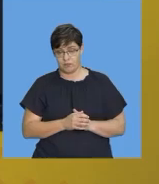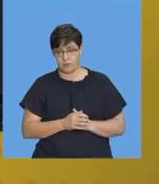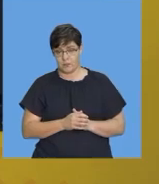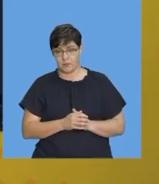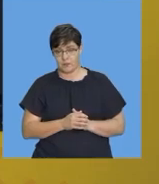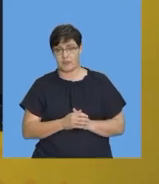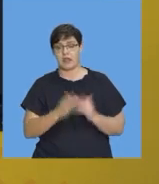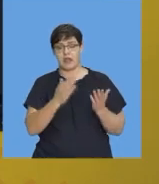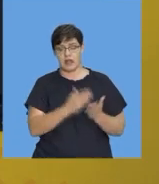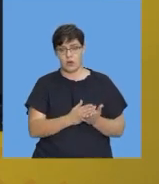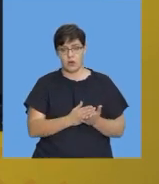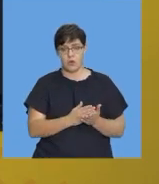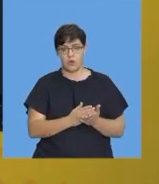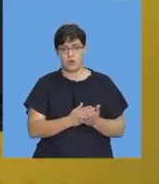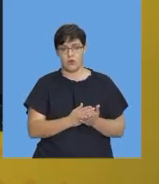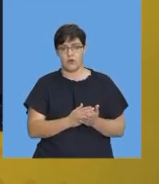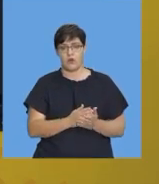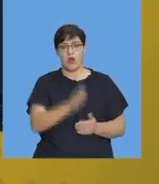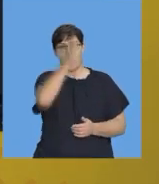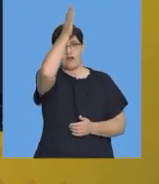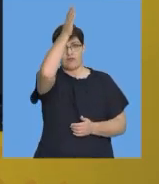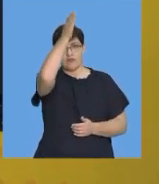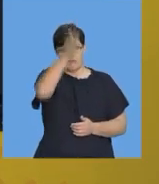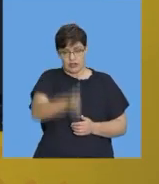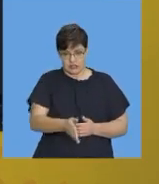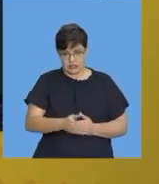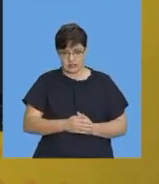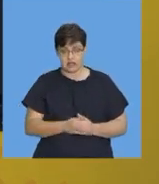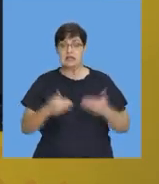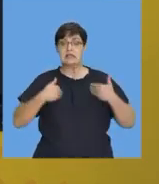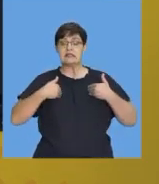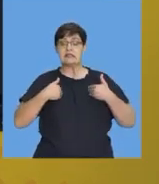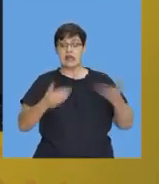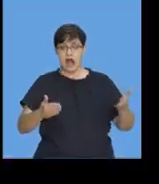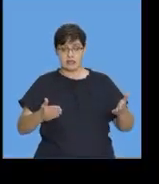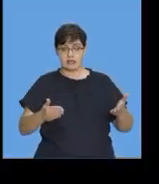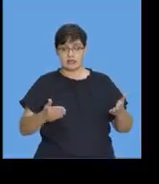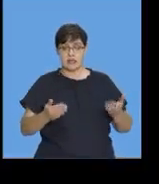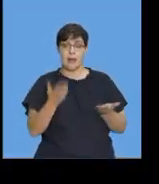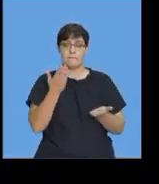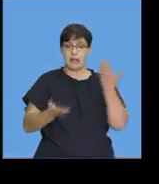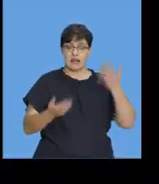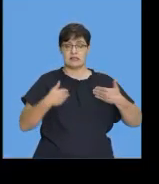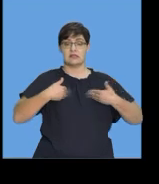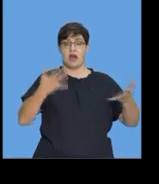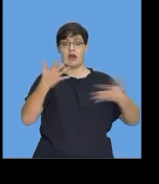let's look at the vertical method. You start off with your balance at the beginning of the year,